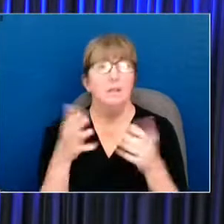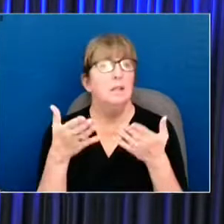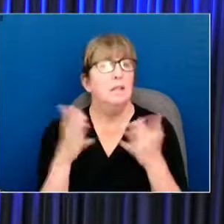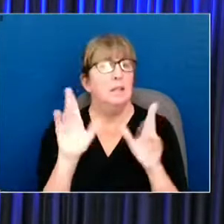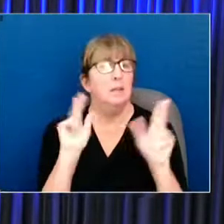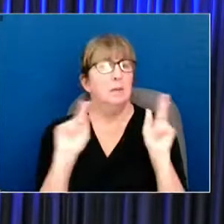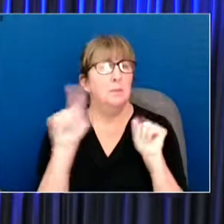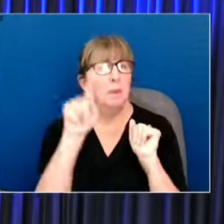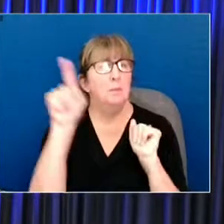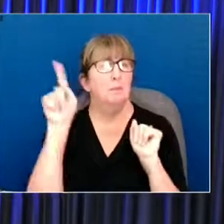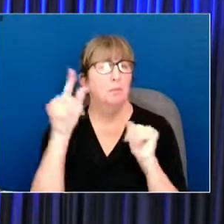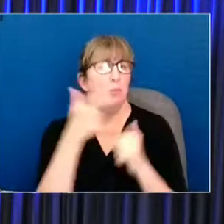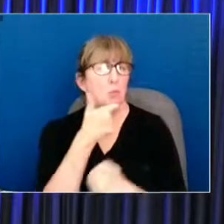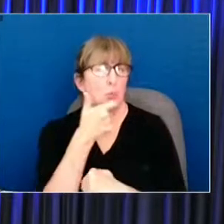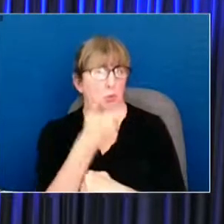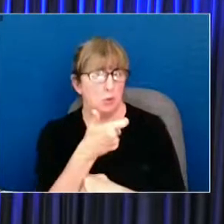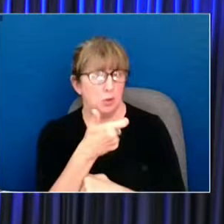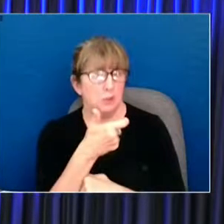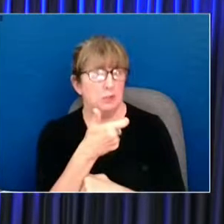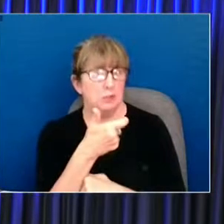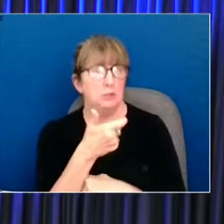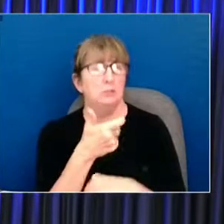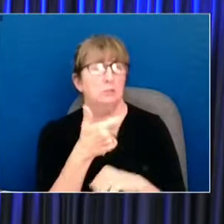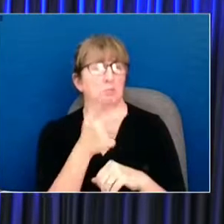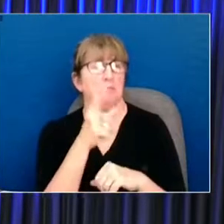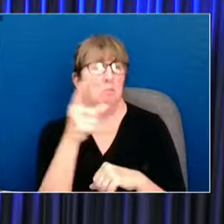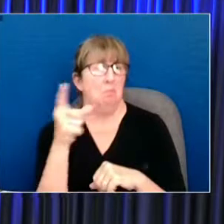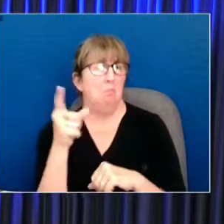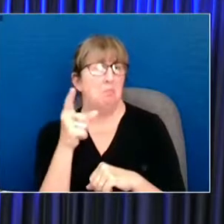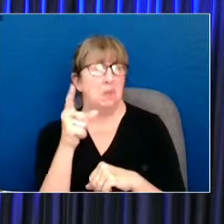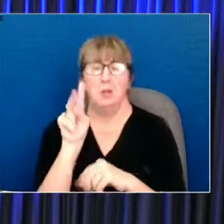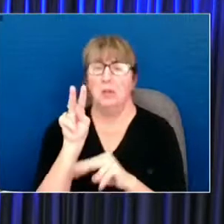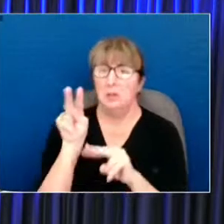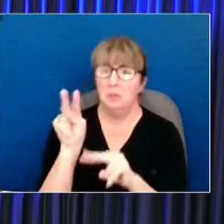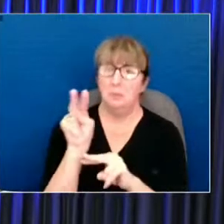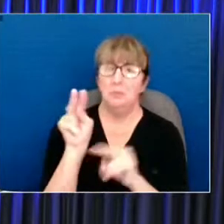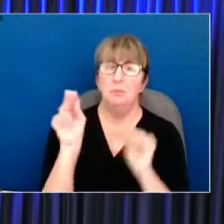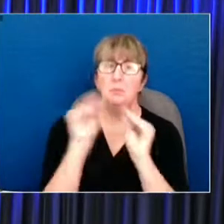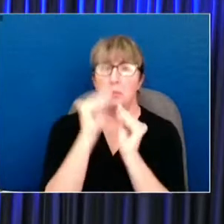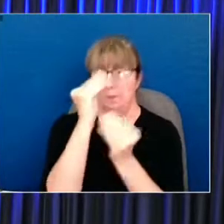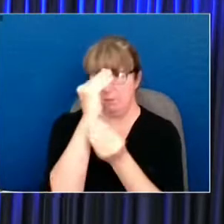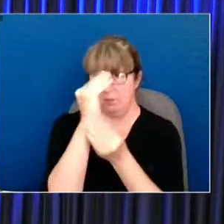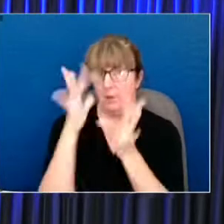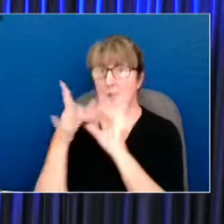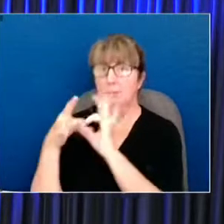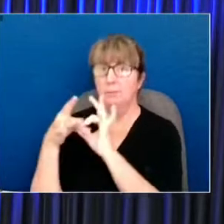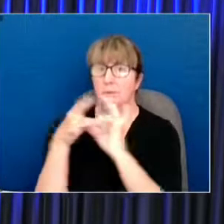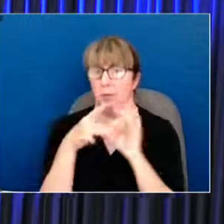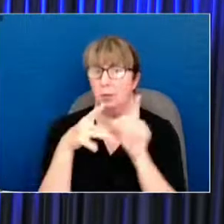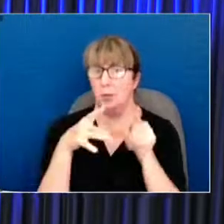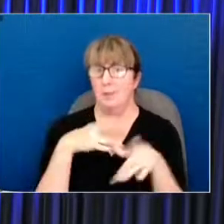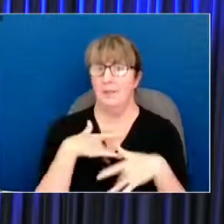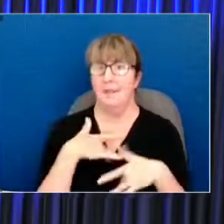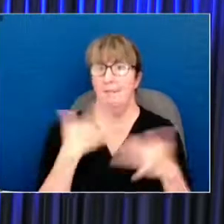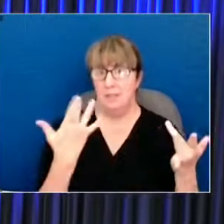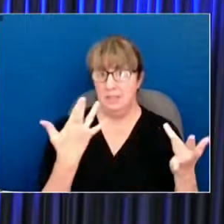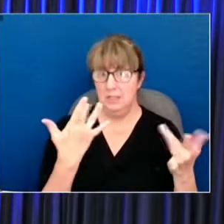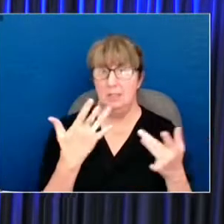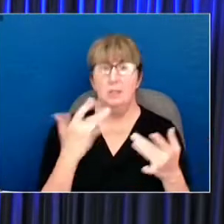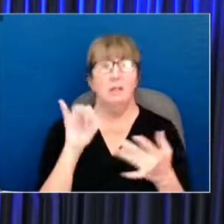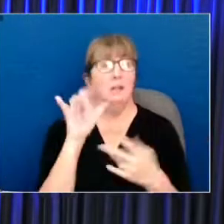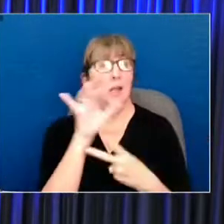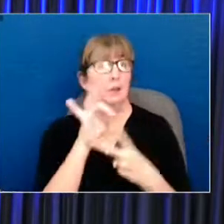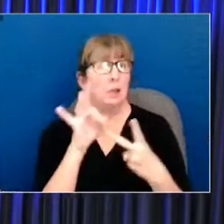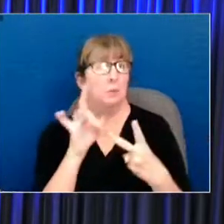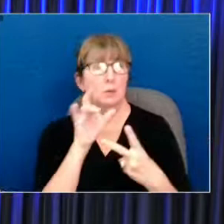that's watching the press conference to have reference information that's pertinent to the event. That's optional, it's not